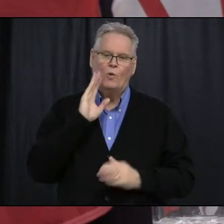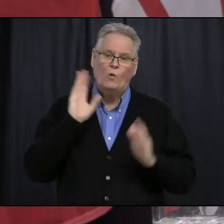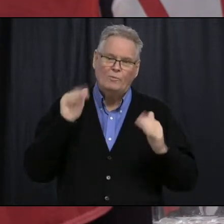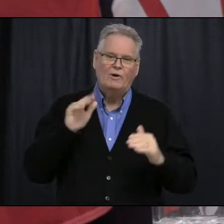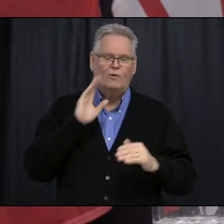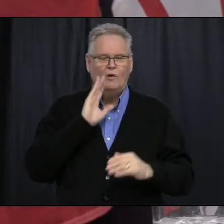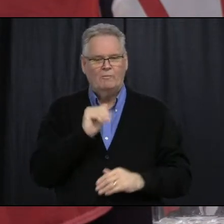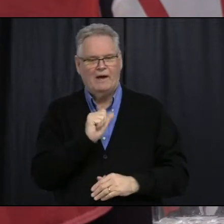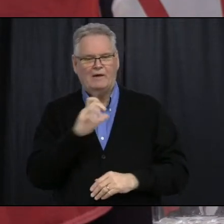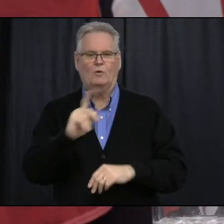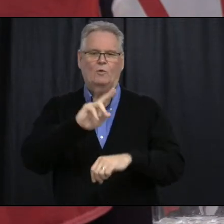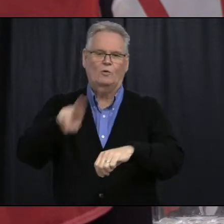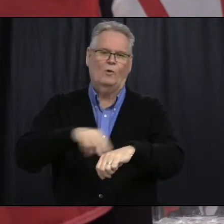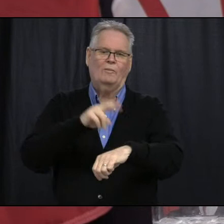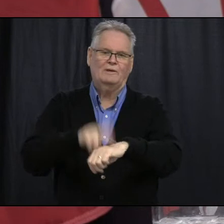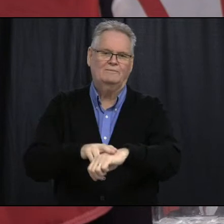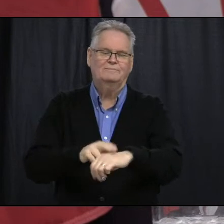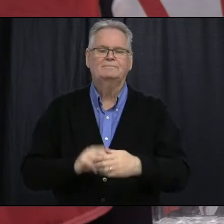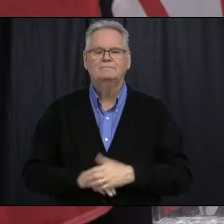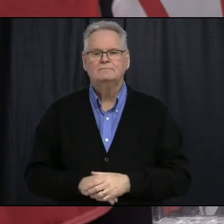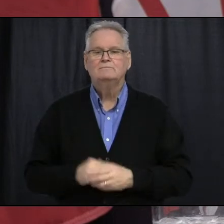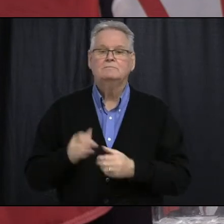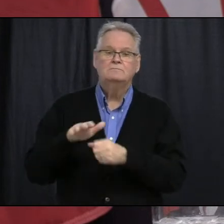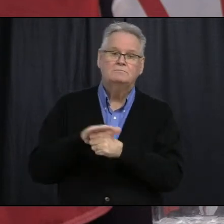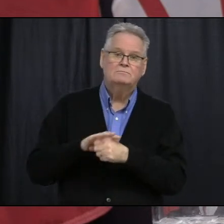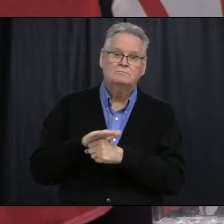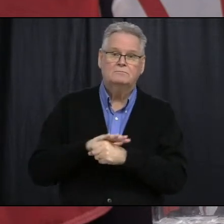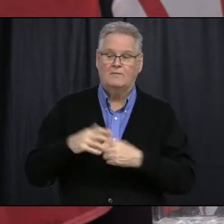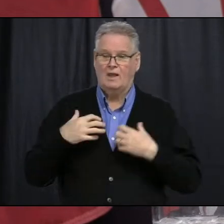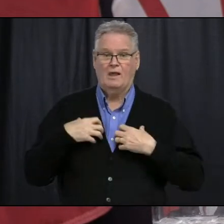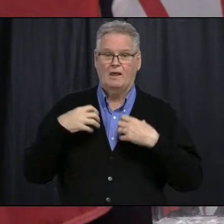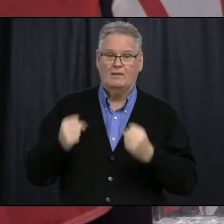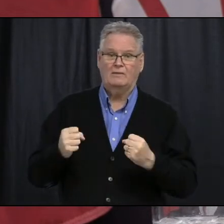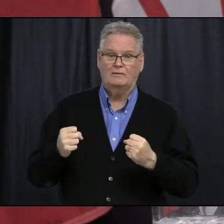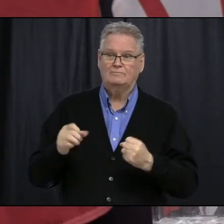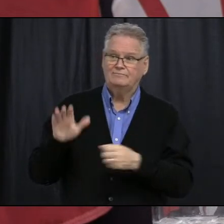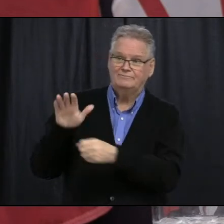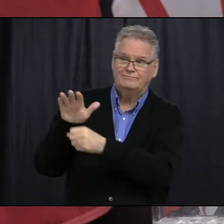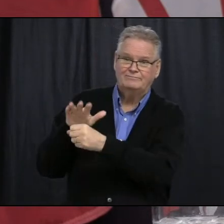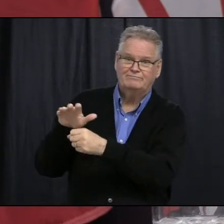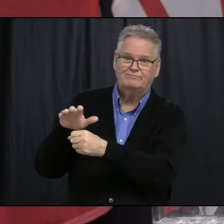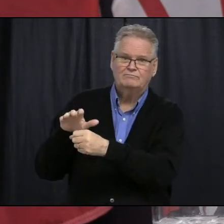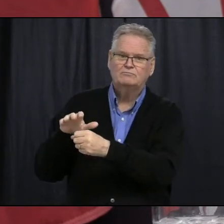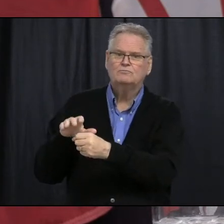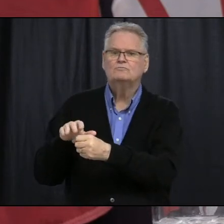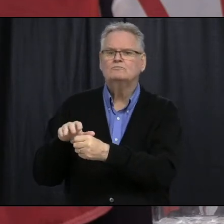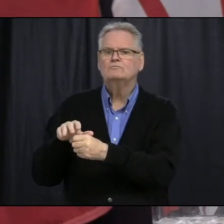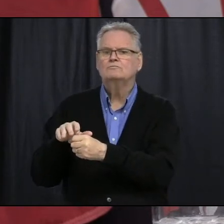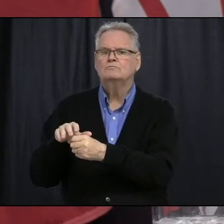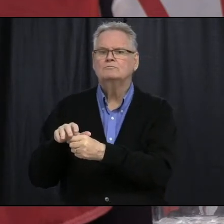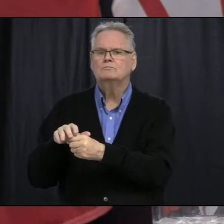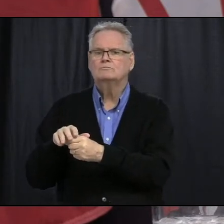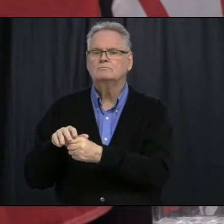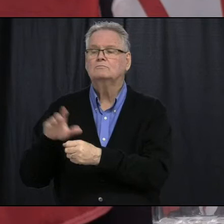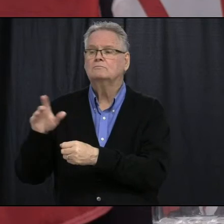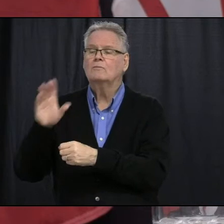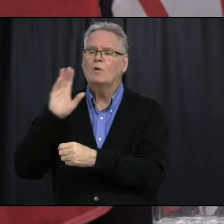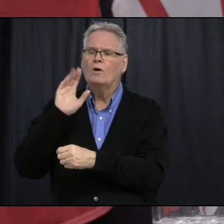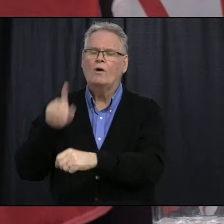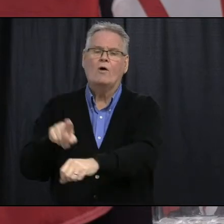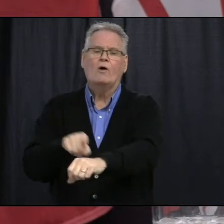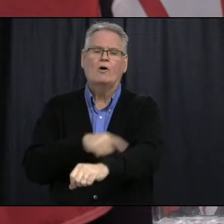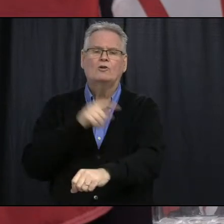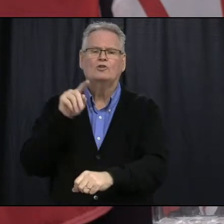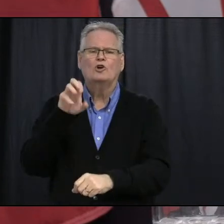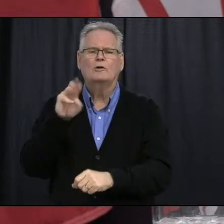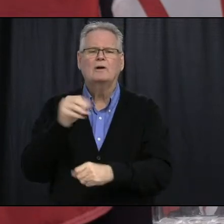health authorities now on altering visitation requirements for long-term care in particular. We know that